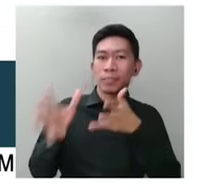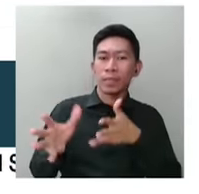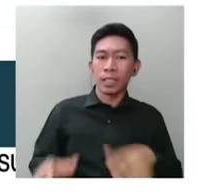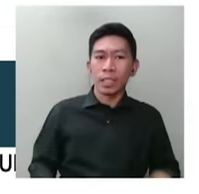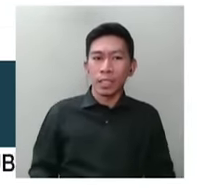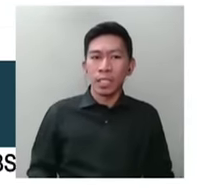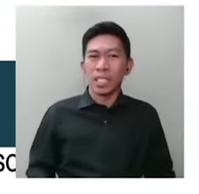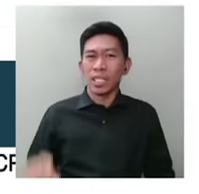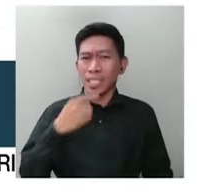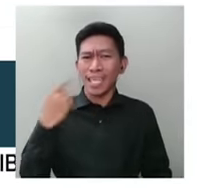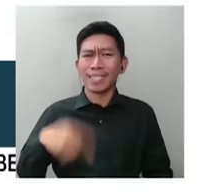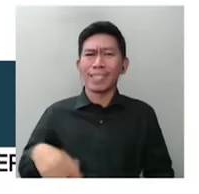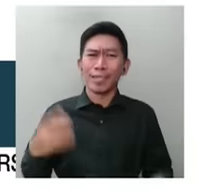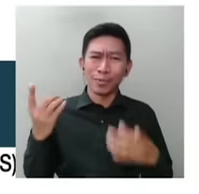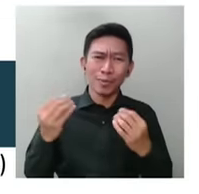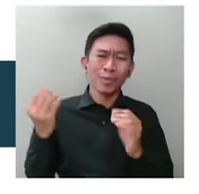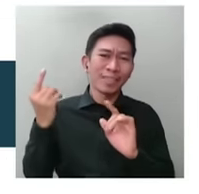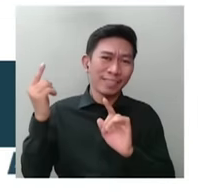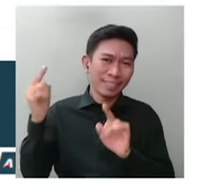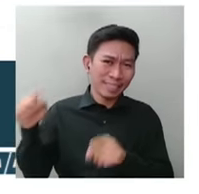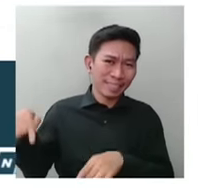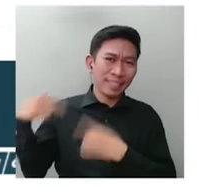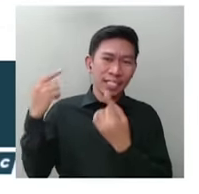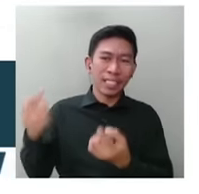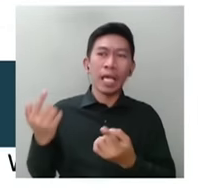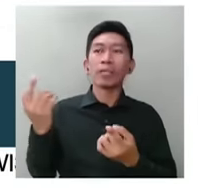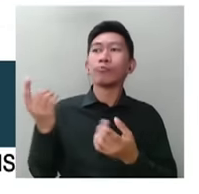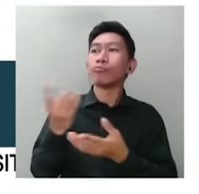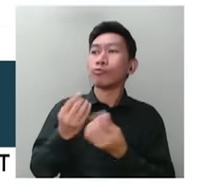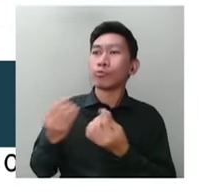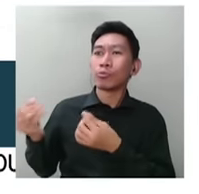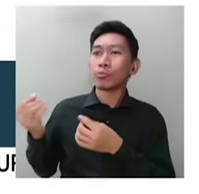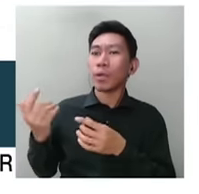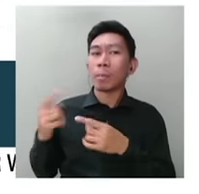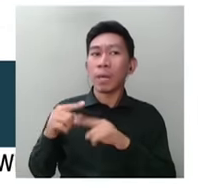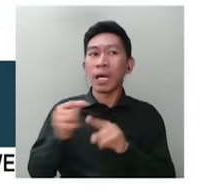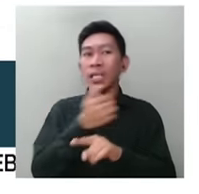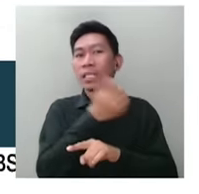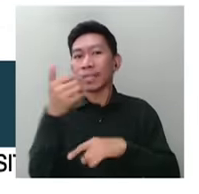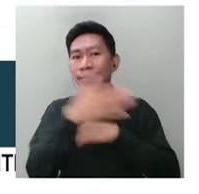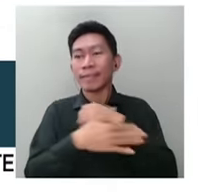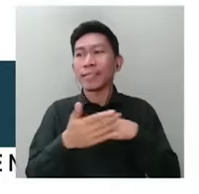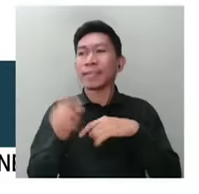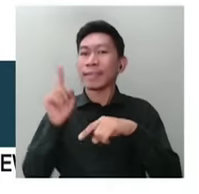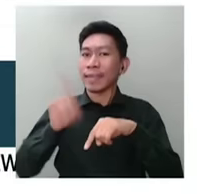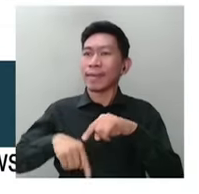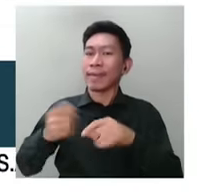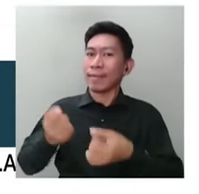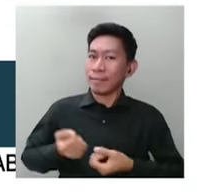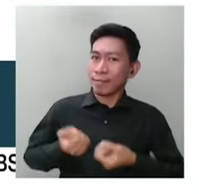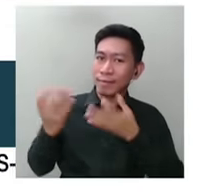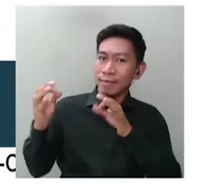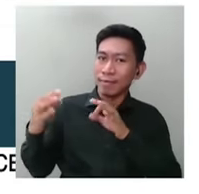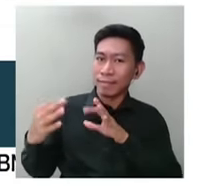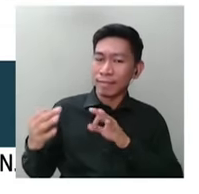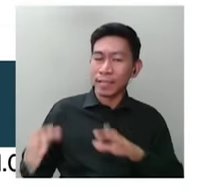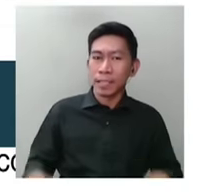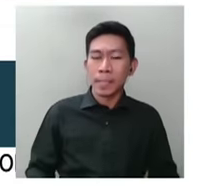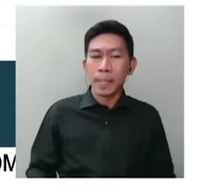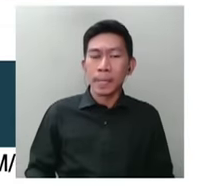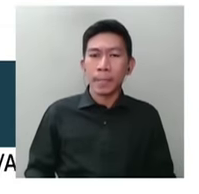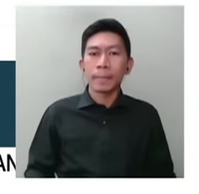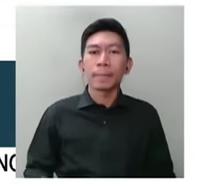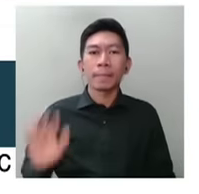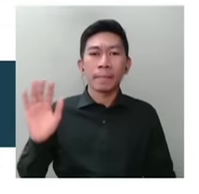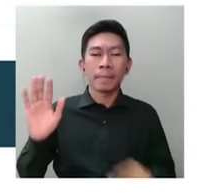unilateral actions, but you cannot react. So it reflects what I basically call the Middle Kingdom mentality of China.